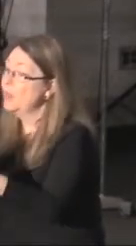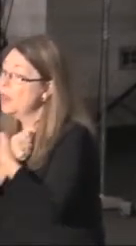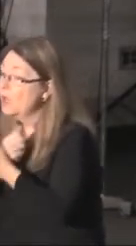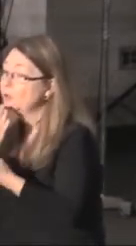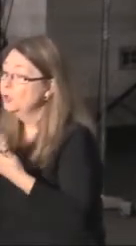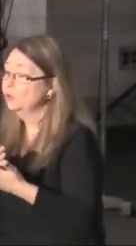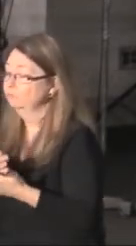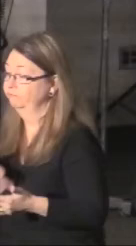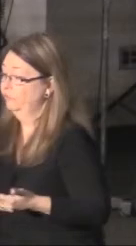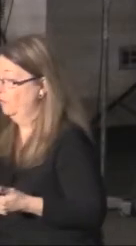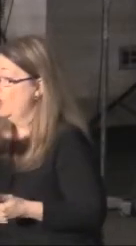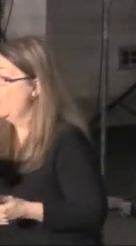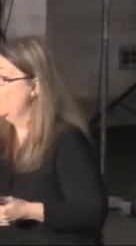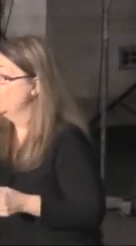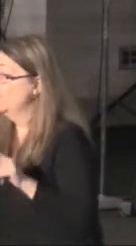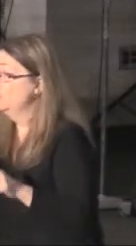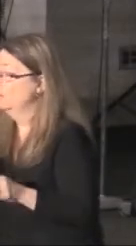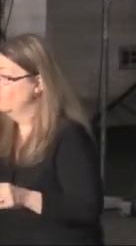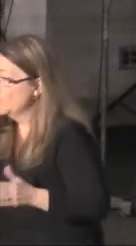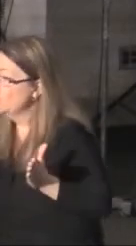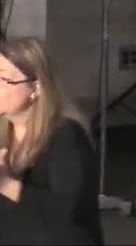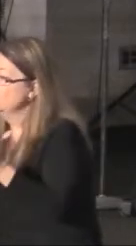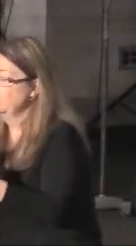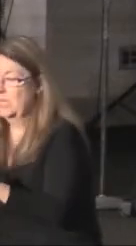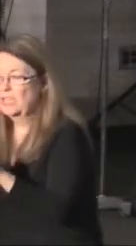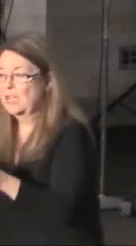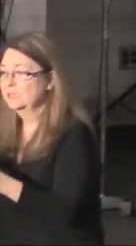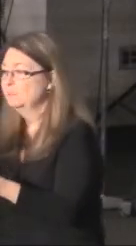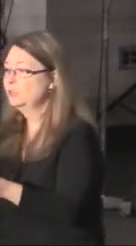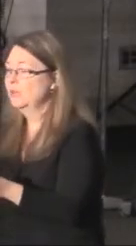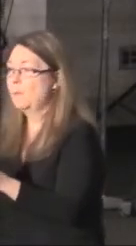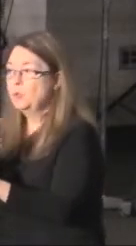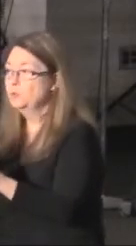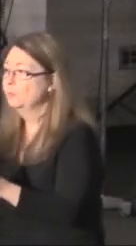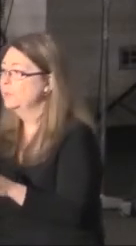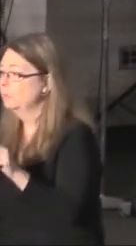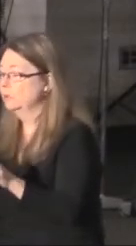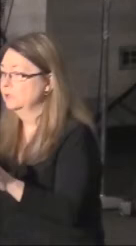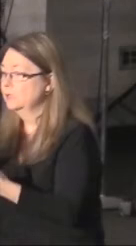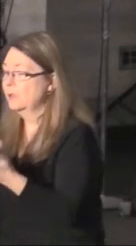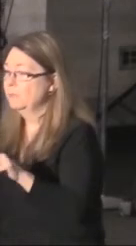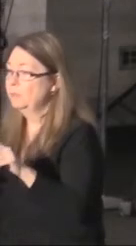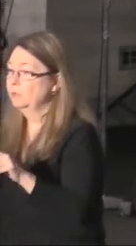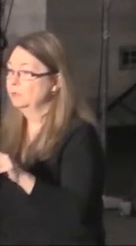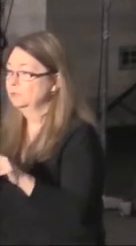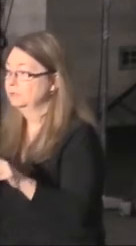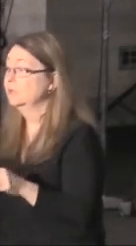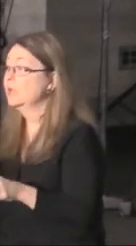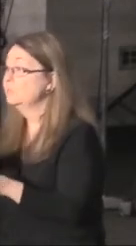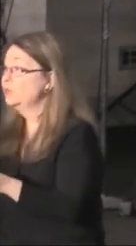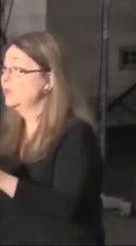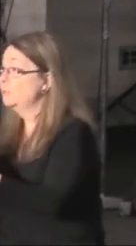out of goodwill towards others, out of encouragement. We cannot spiritually abuse people. Some people were spiritually abusing Paul.